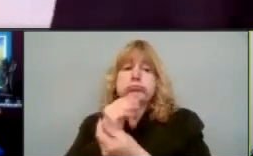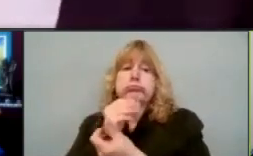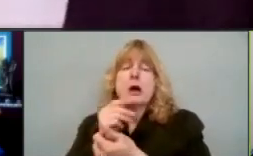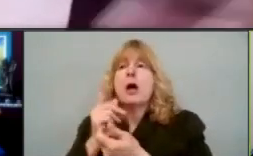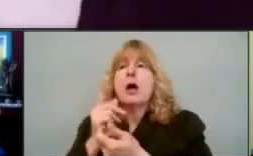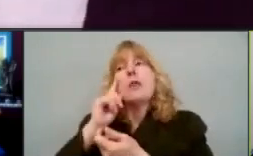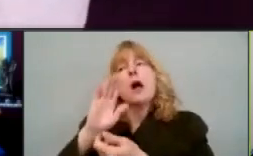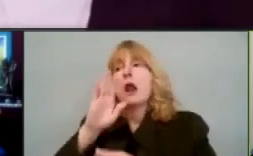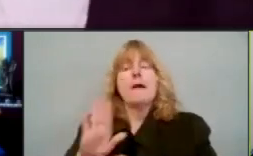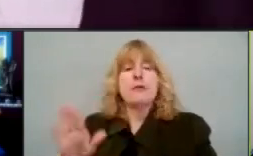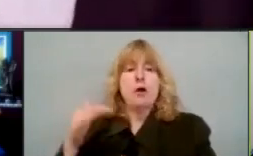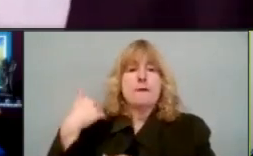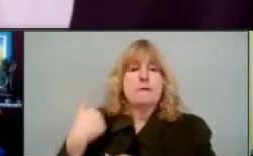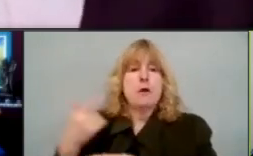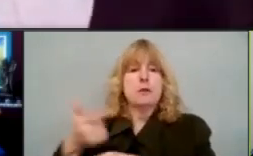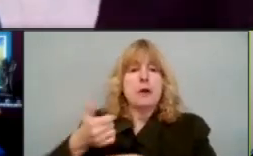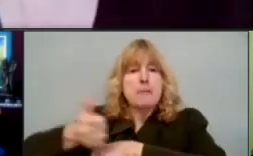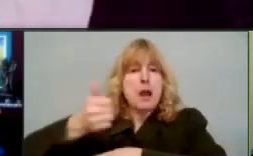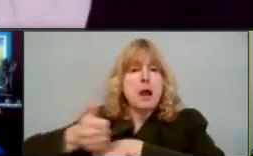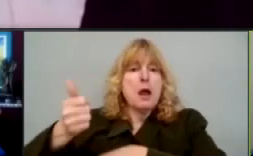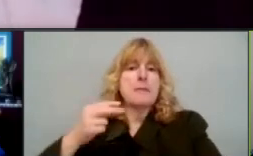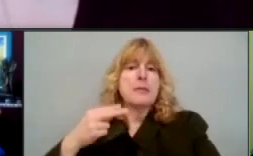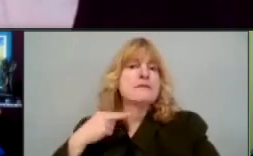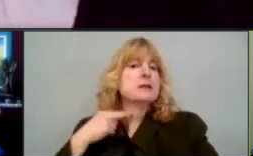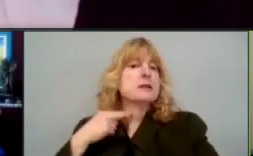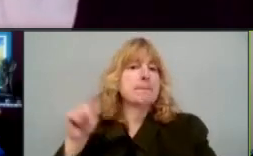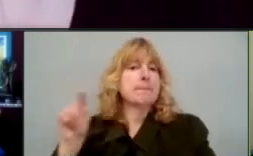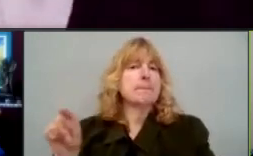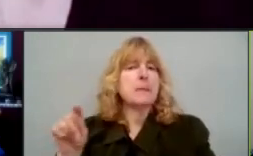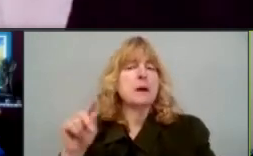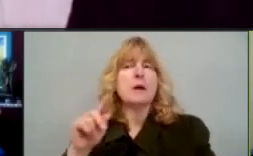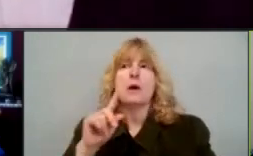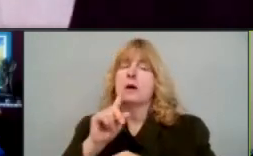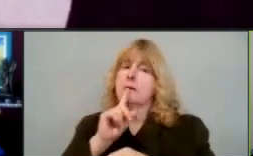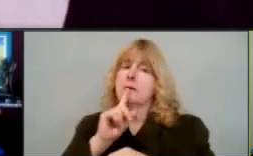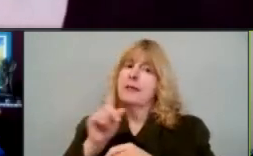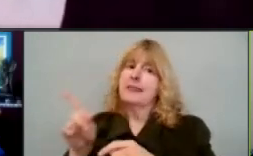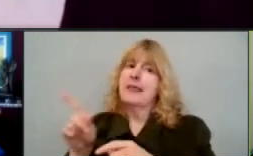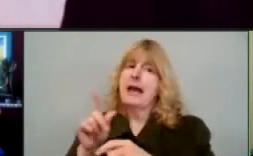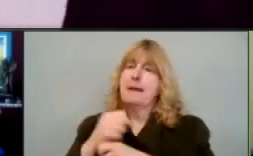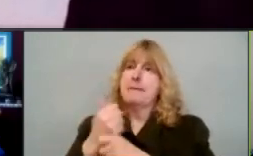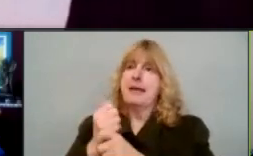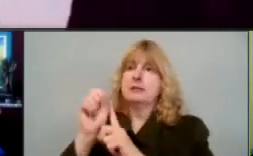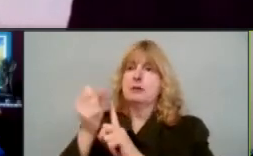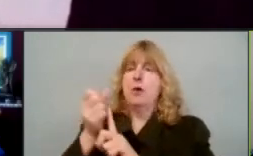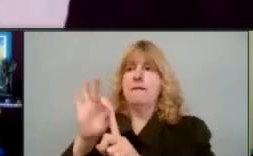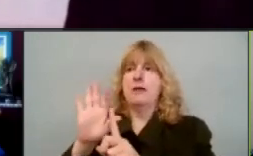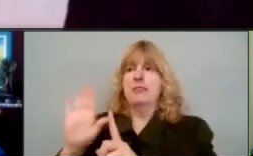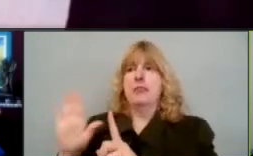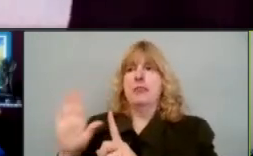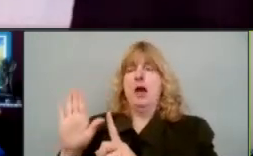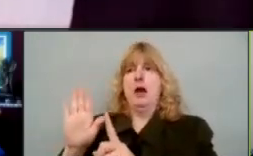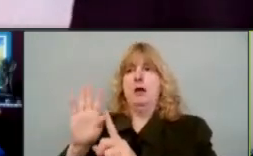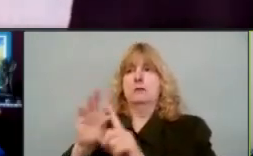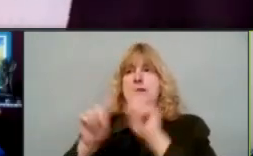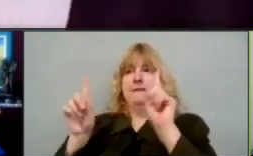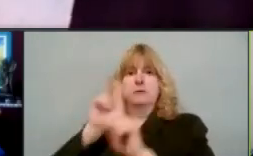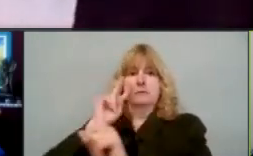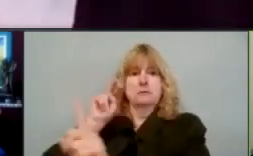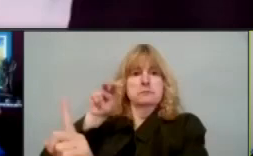blame the victim. So they create this situation where it's a lot of, it's their reality, right? So they need a